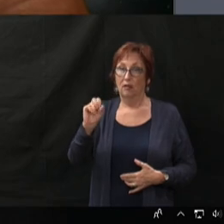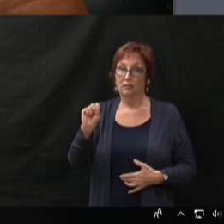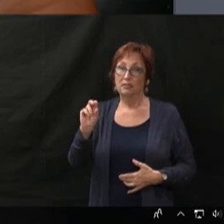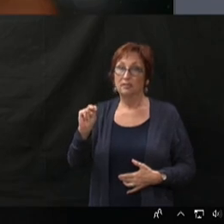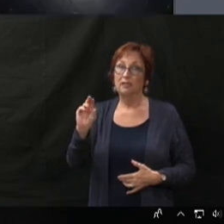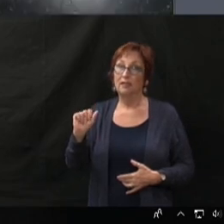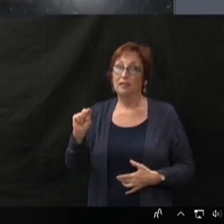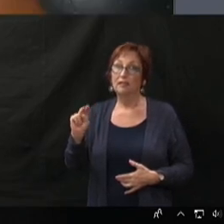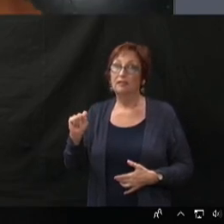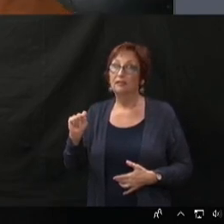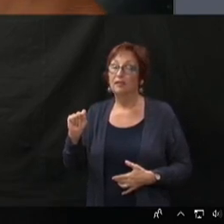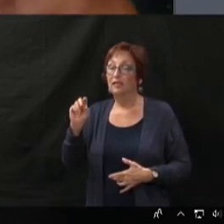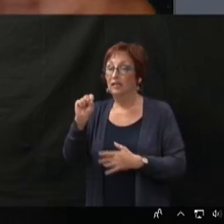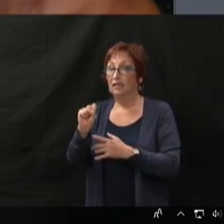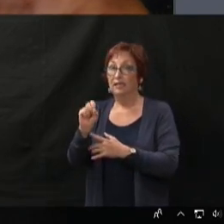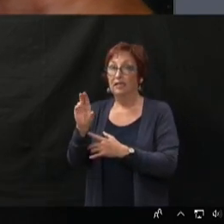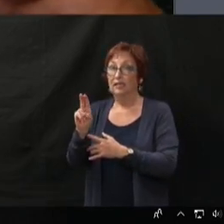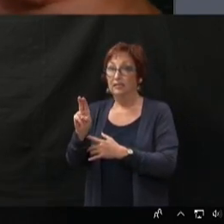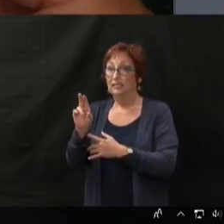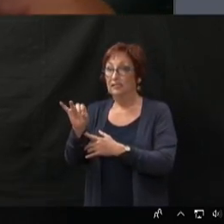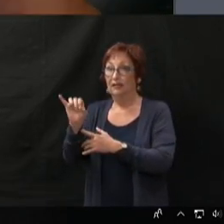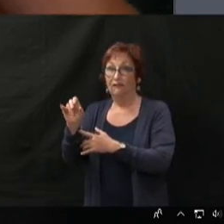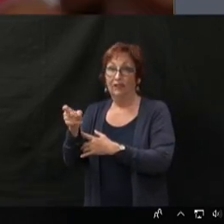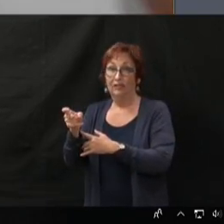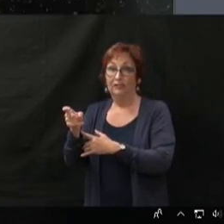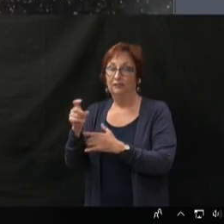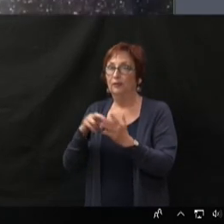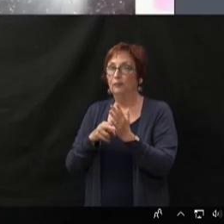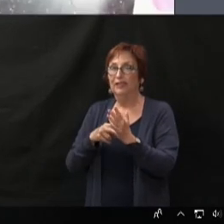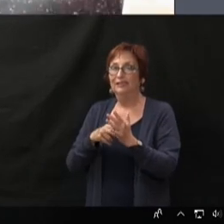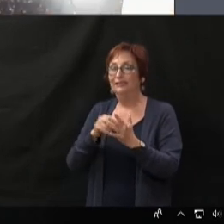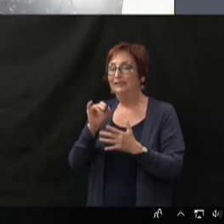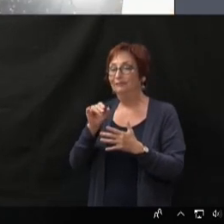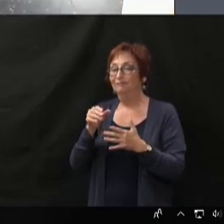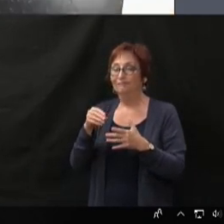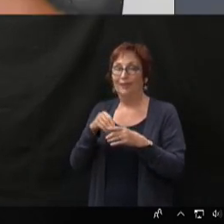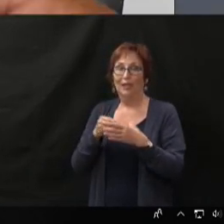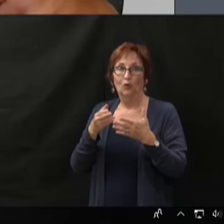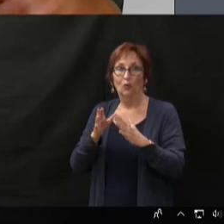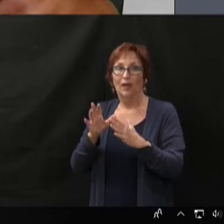It means in a way that is.